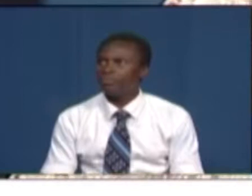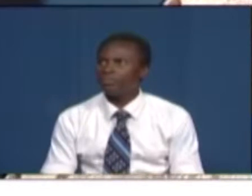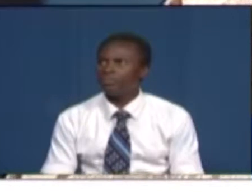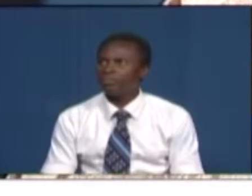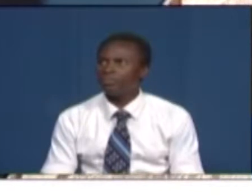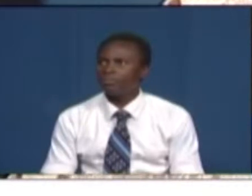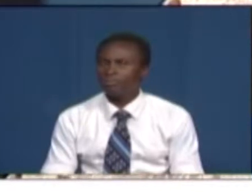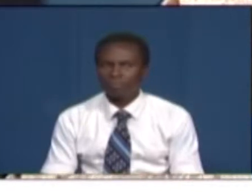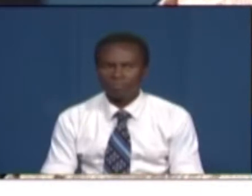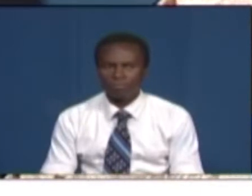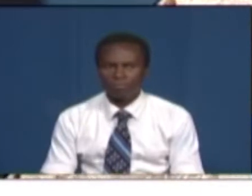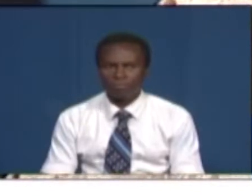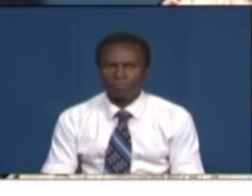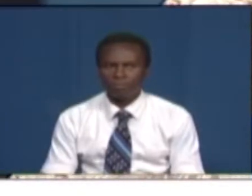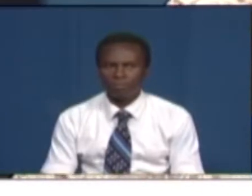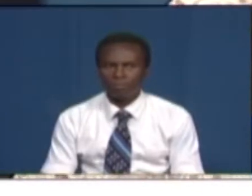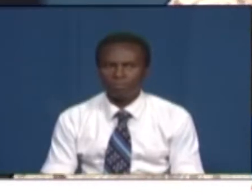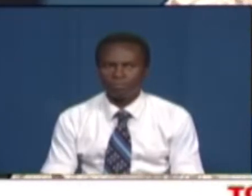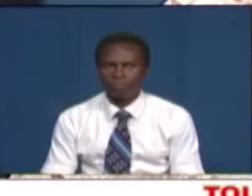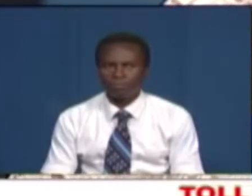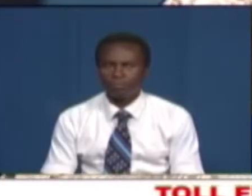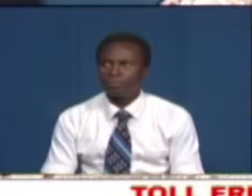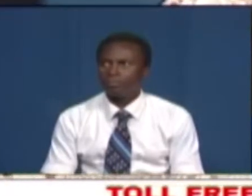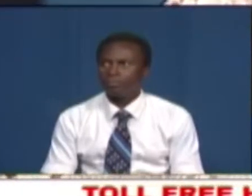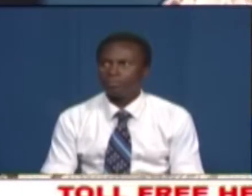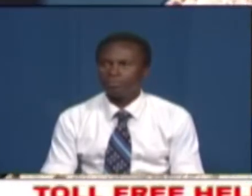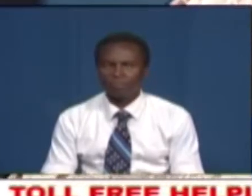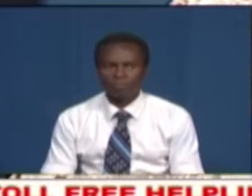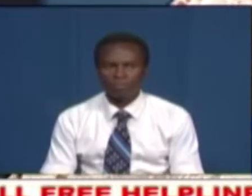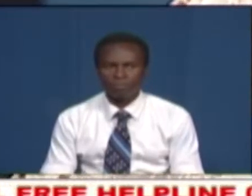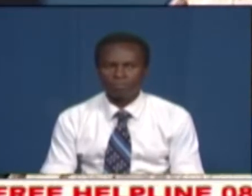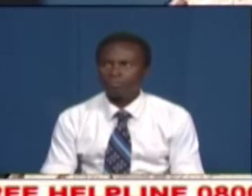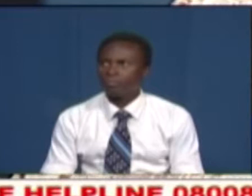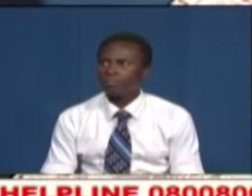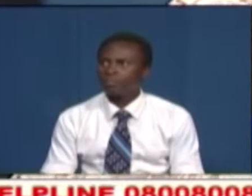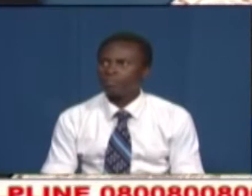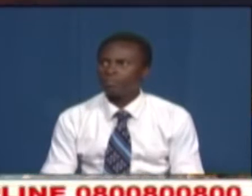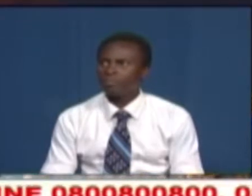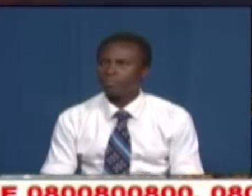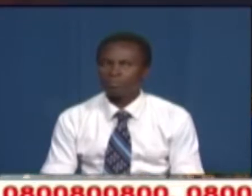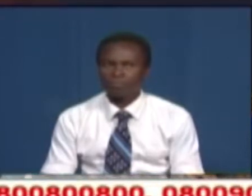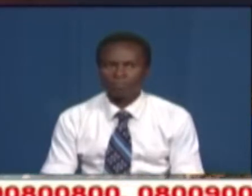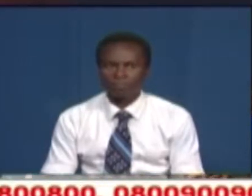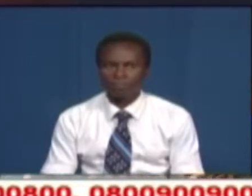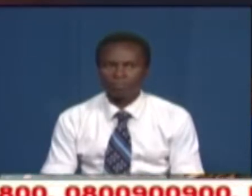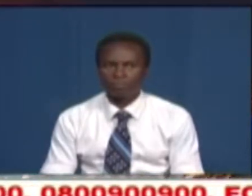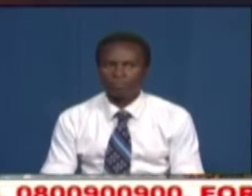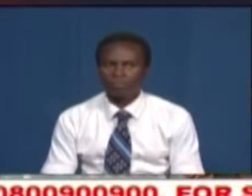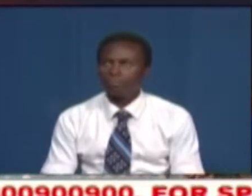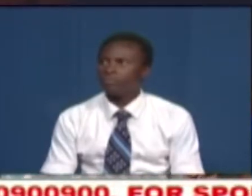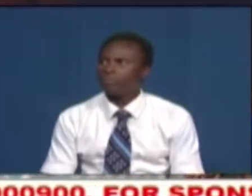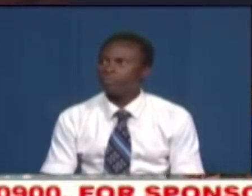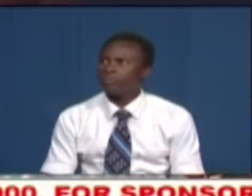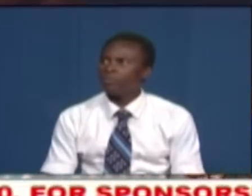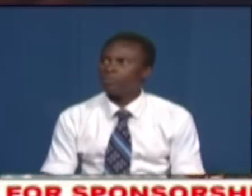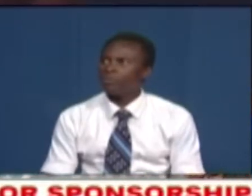So we eat it well in the right quantities. We throw these leaves away. Why do we throw them away? We don't know. Like I've said,